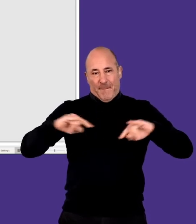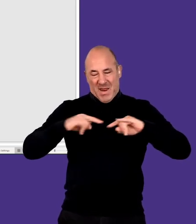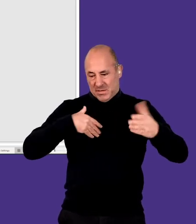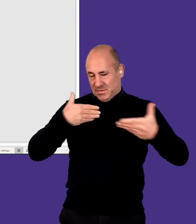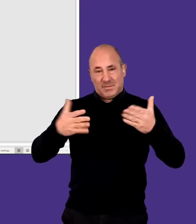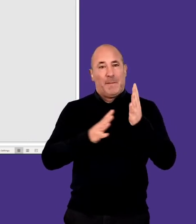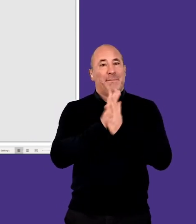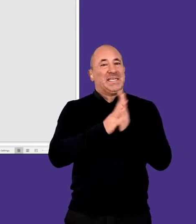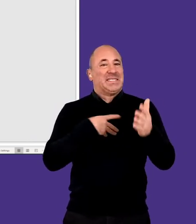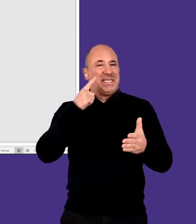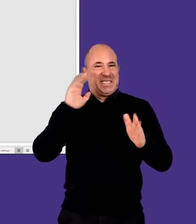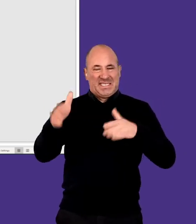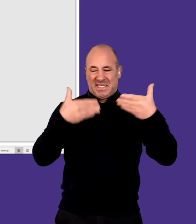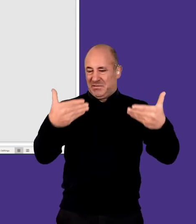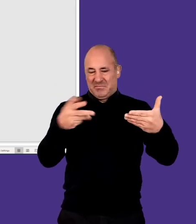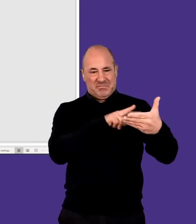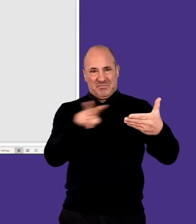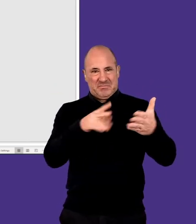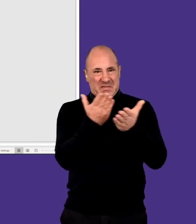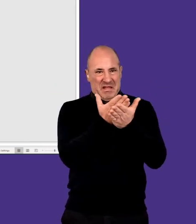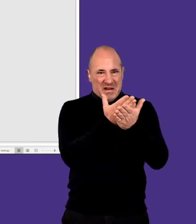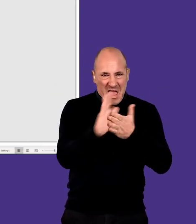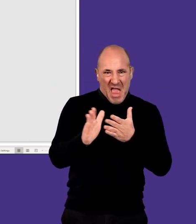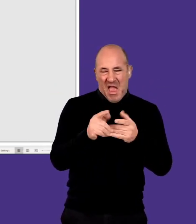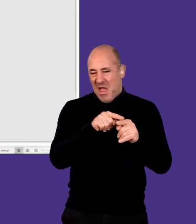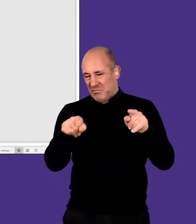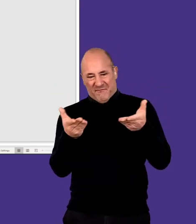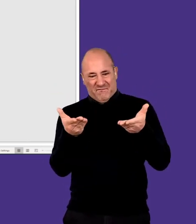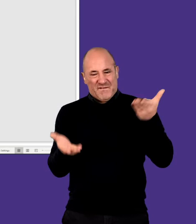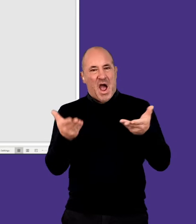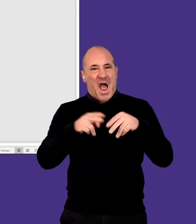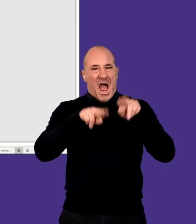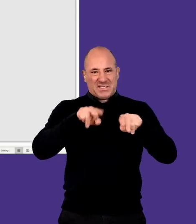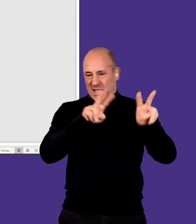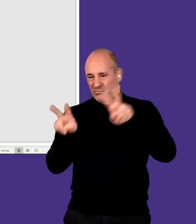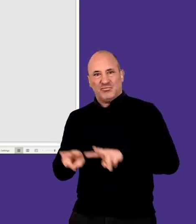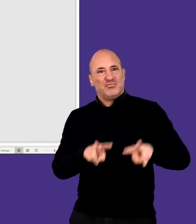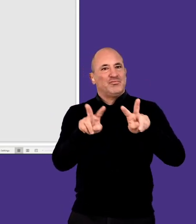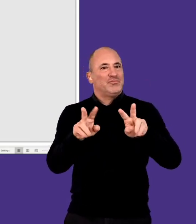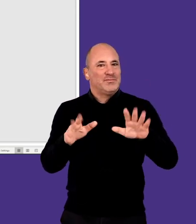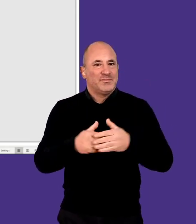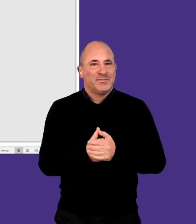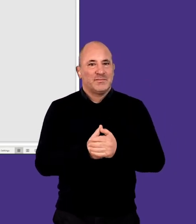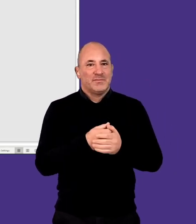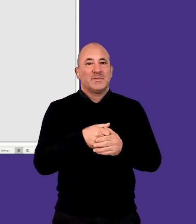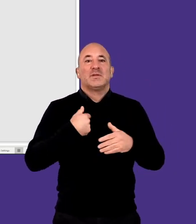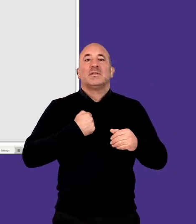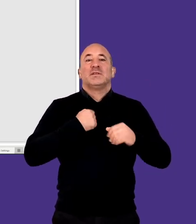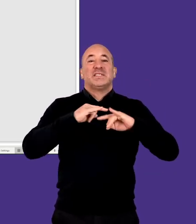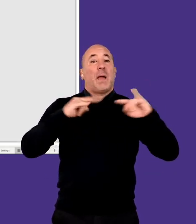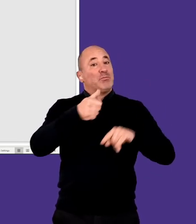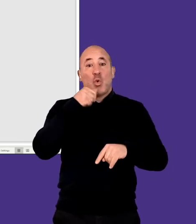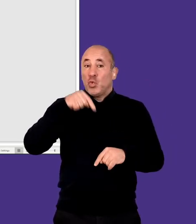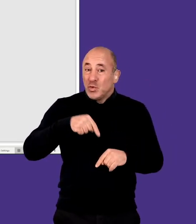Templates allow us to ensure that we can easily, clearly and fairly assess applications. If you do not use the templates, we may